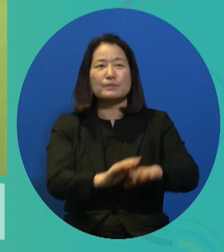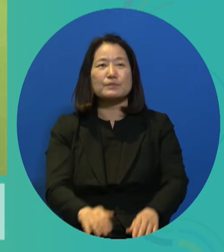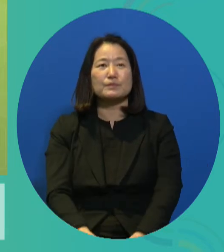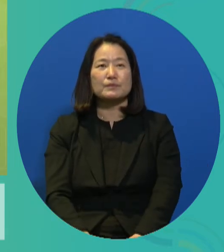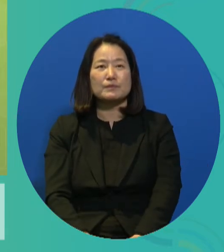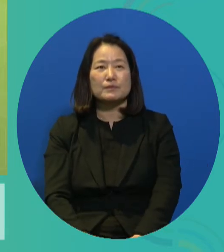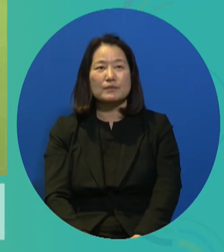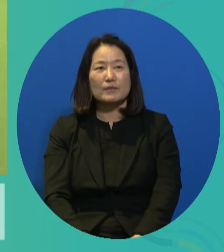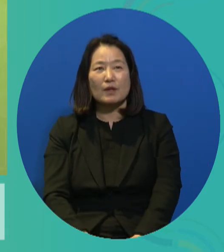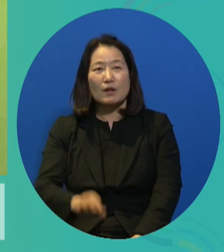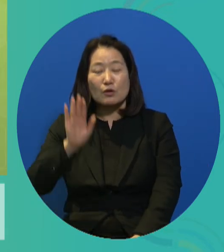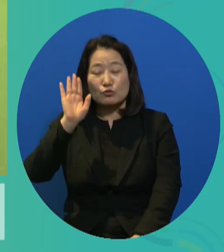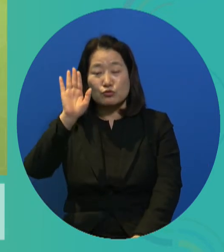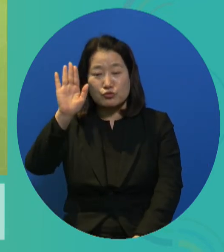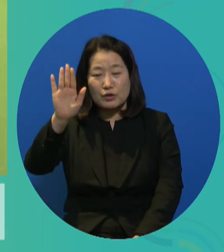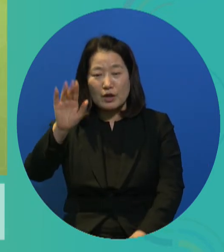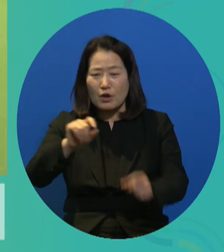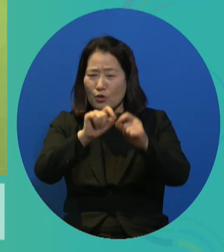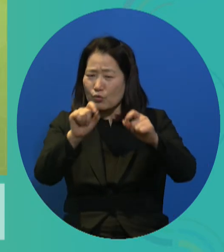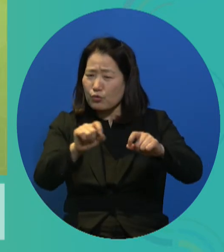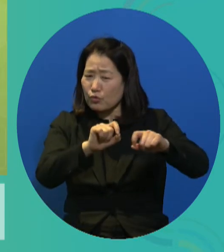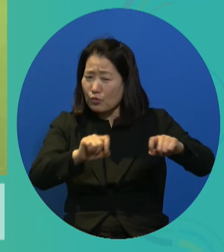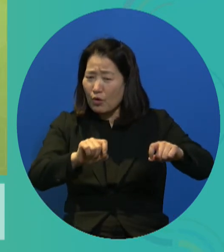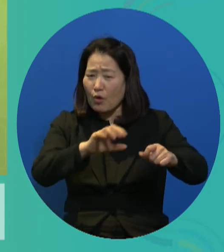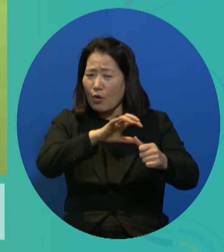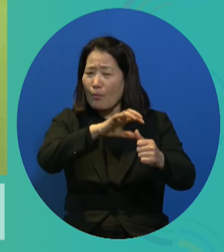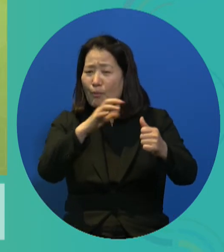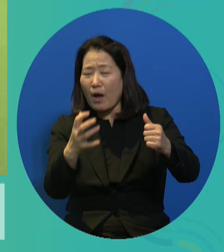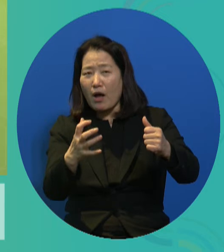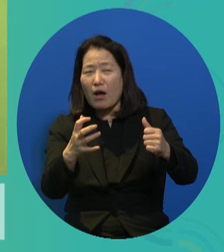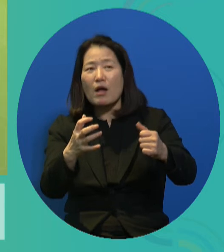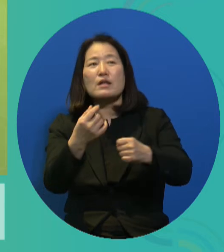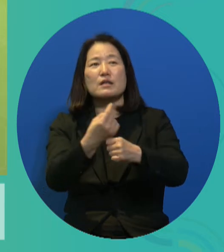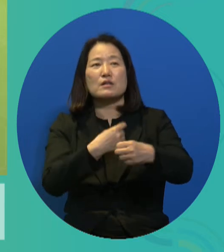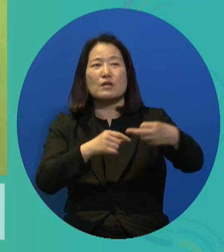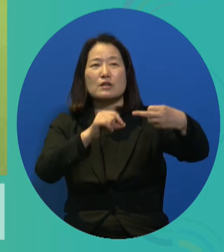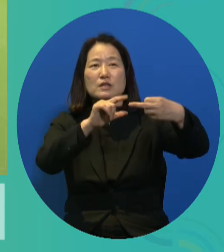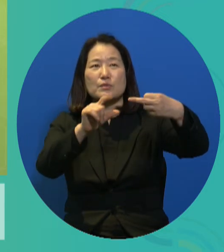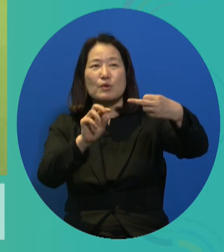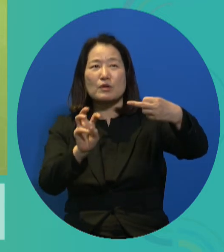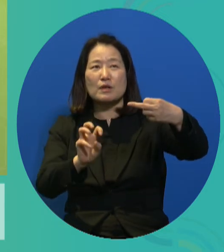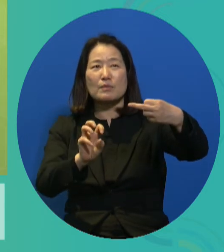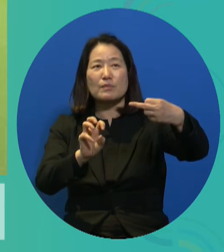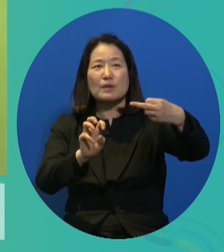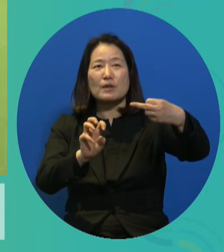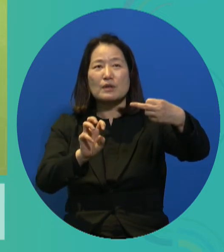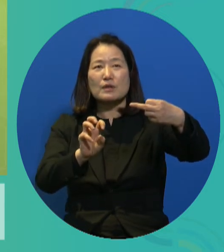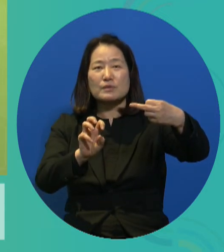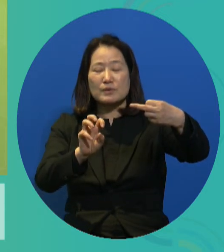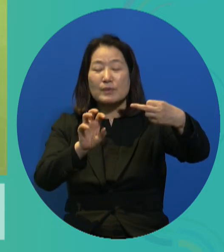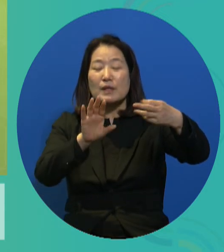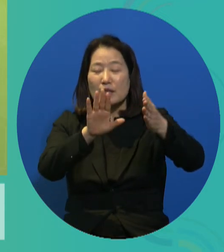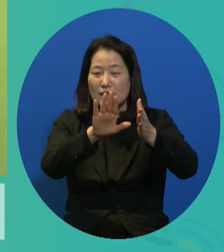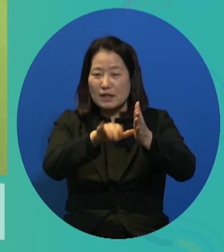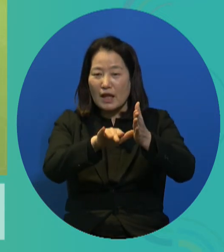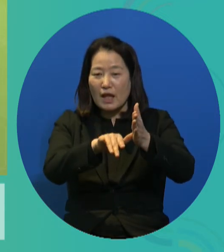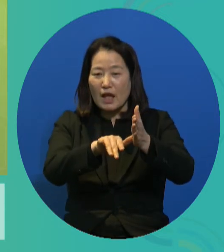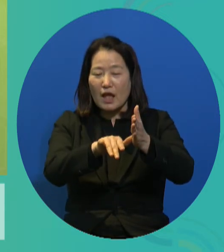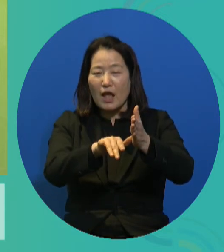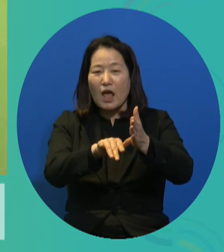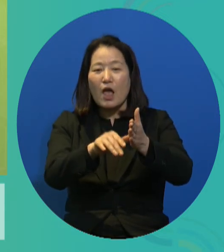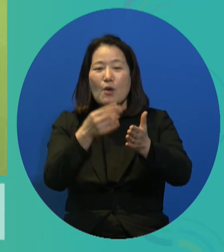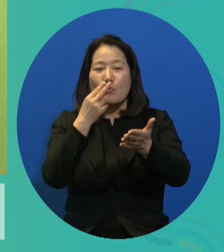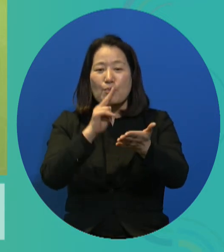right to ratify this particular article. Last year, on December 23, this reserve clause,